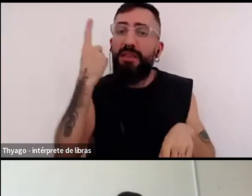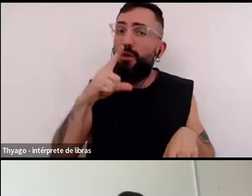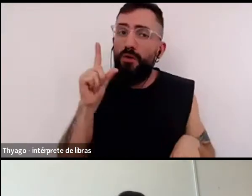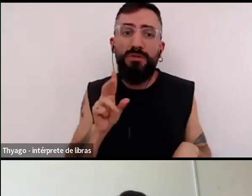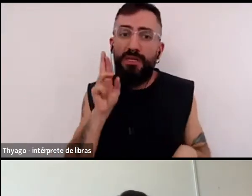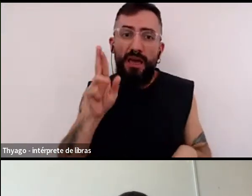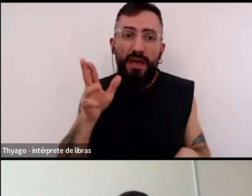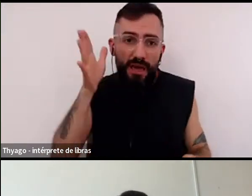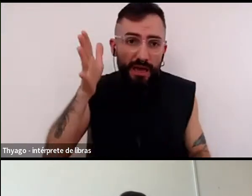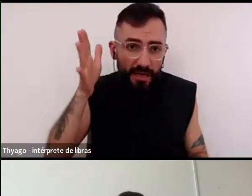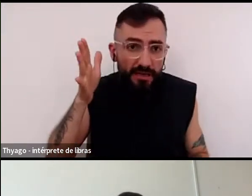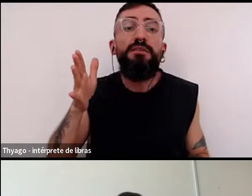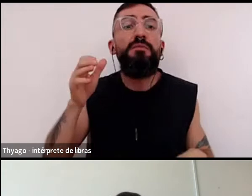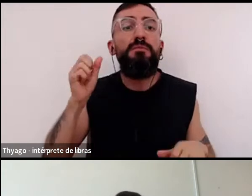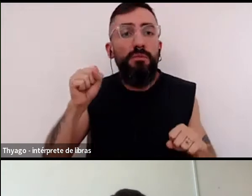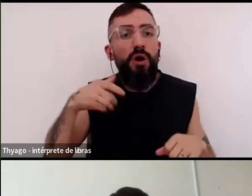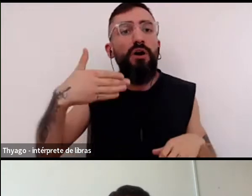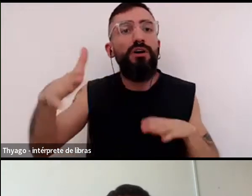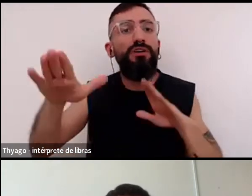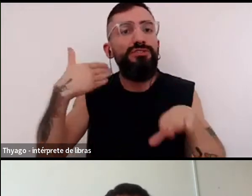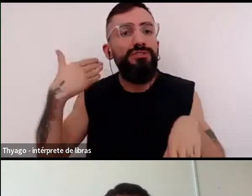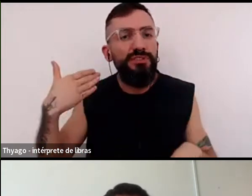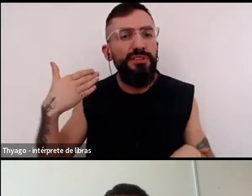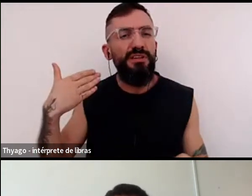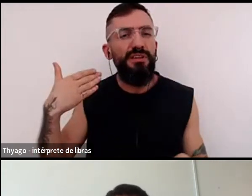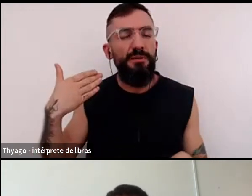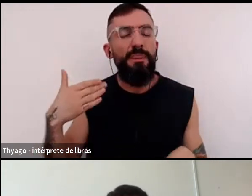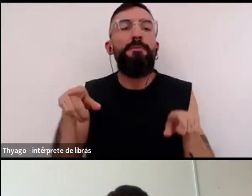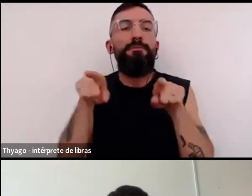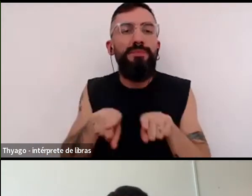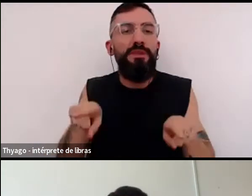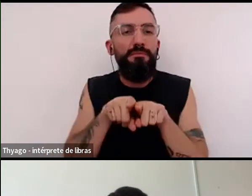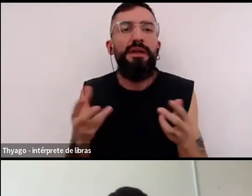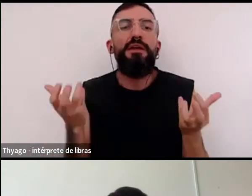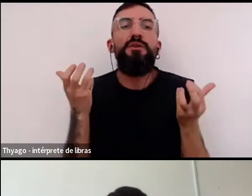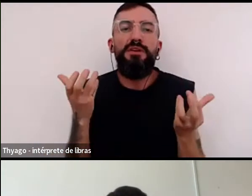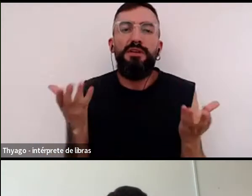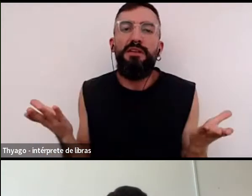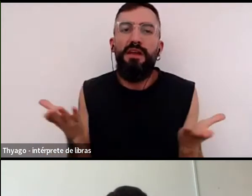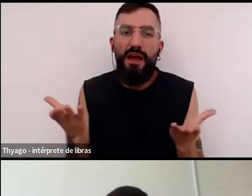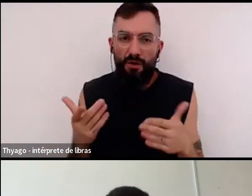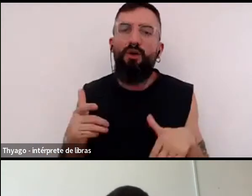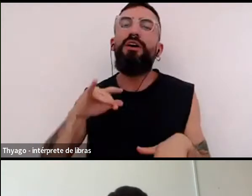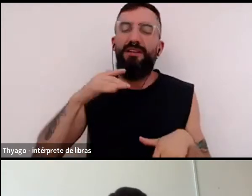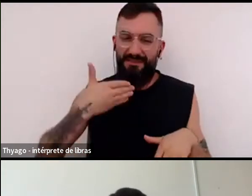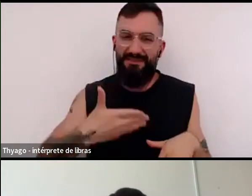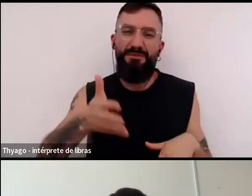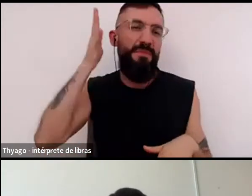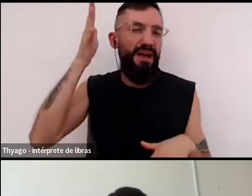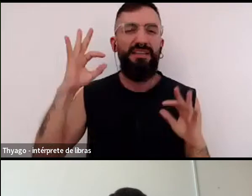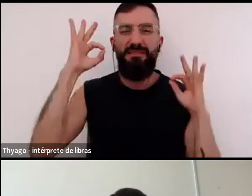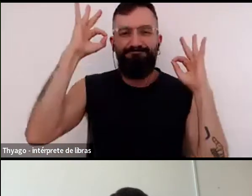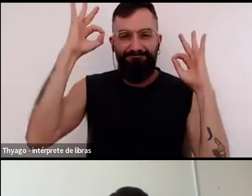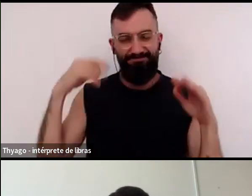speaker. So, as always, I wish a wonderful time for us. Thank you.